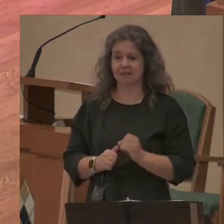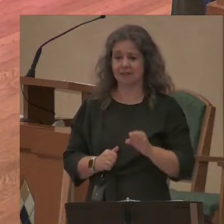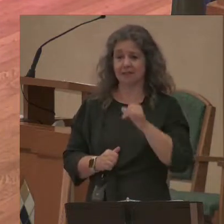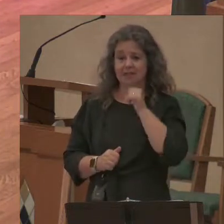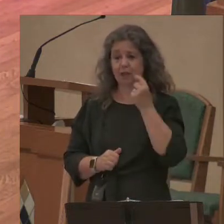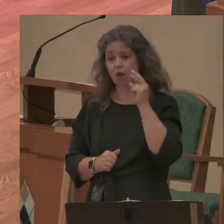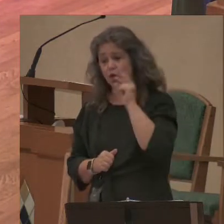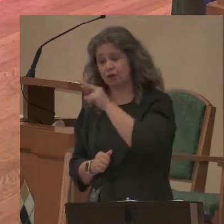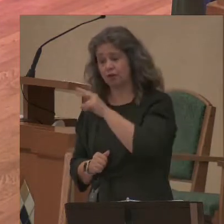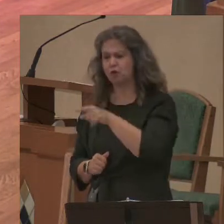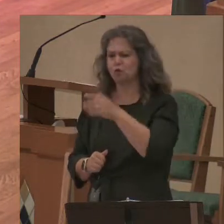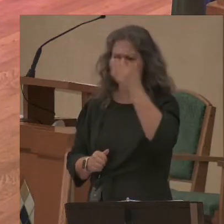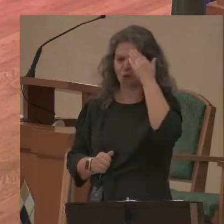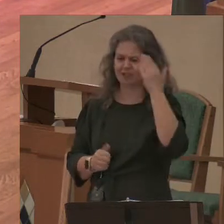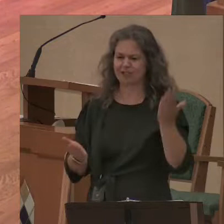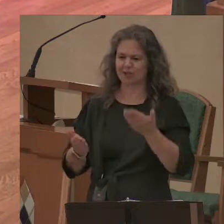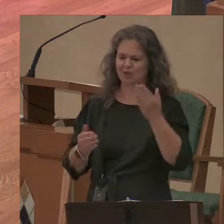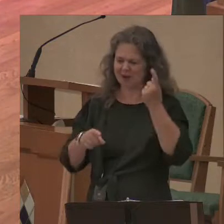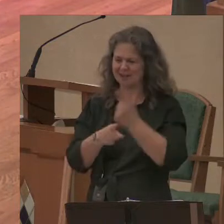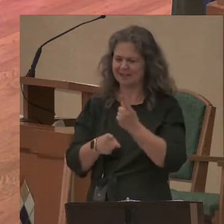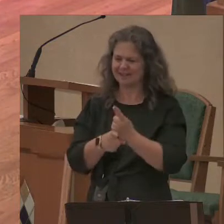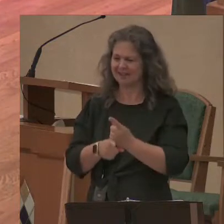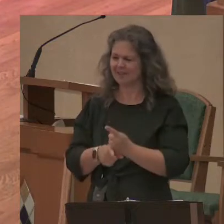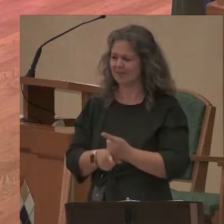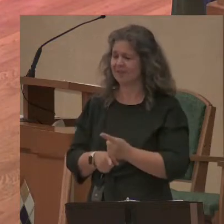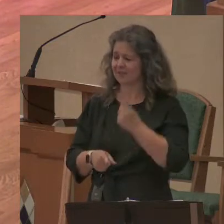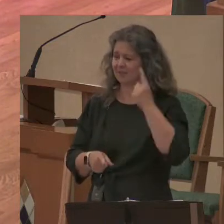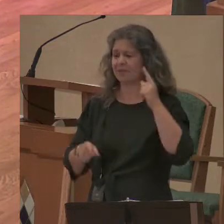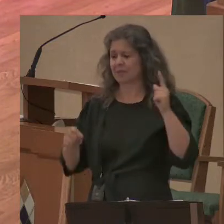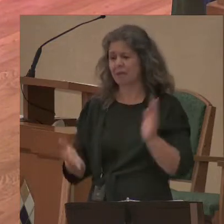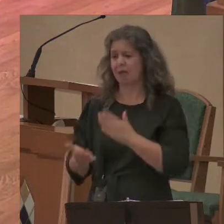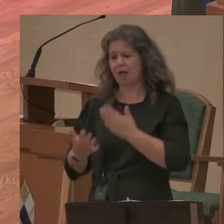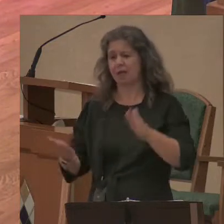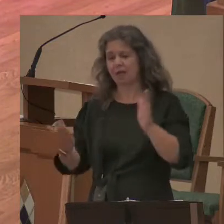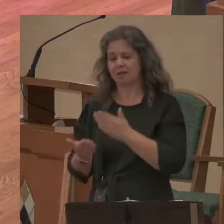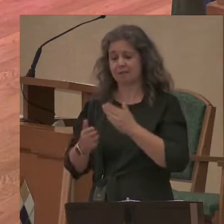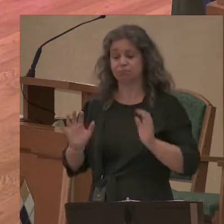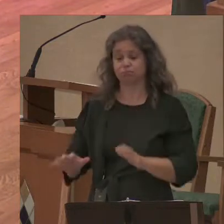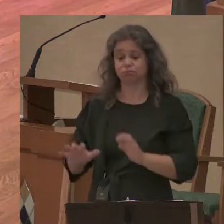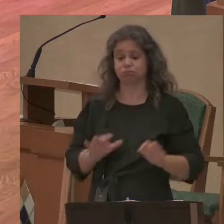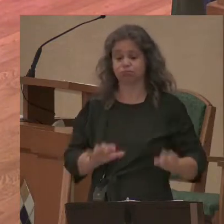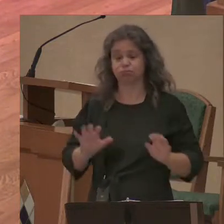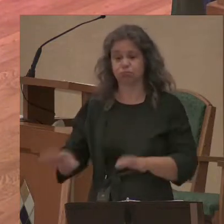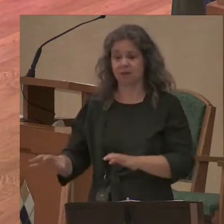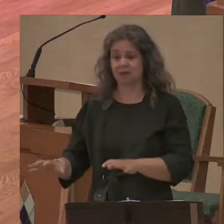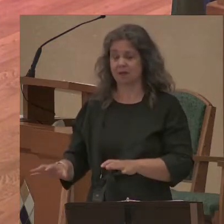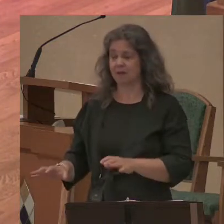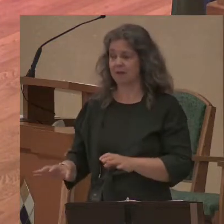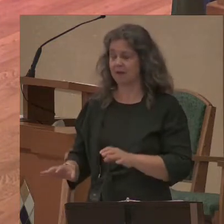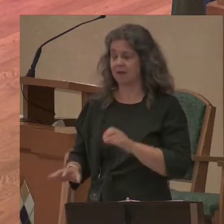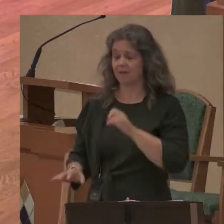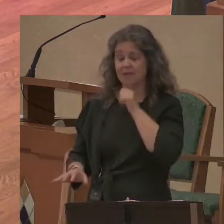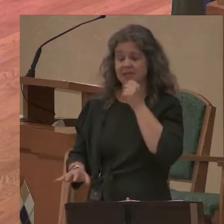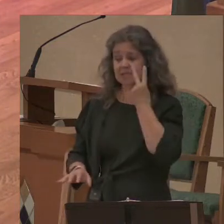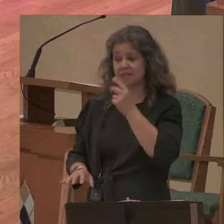over, you know he was here, right? Because, well, why do you know he was here if you didn't see him?